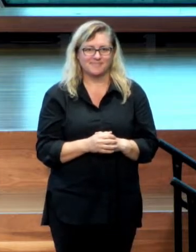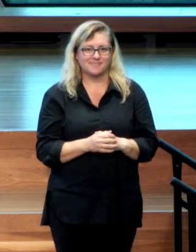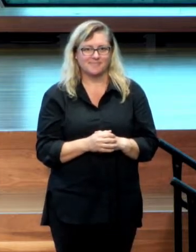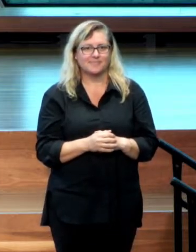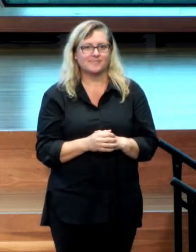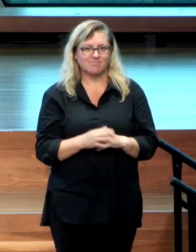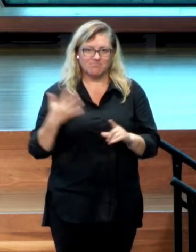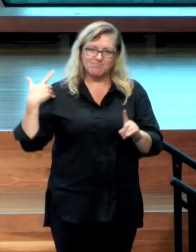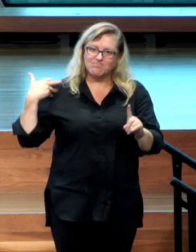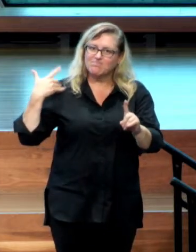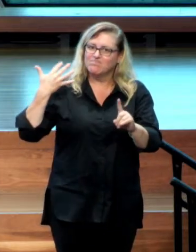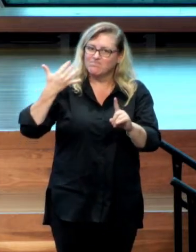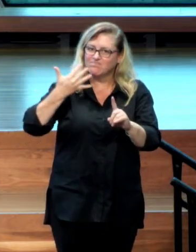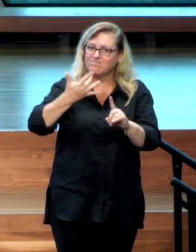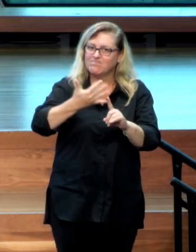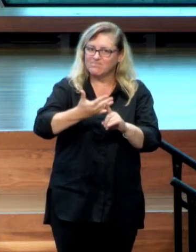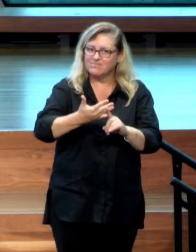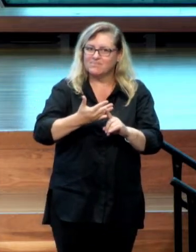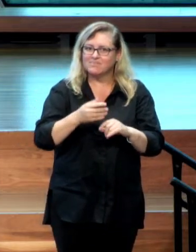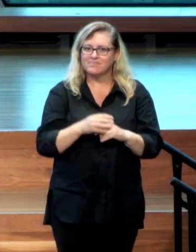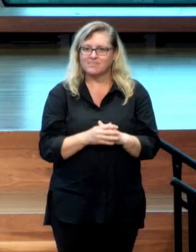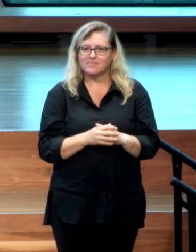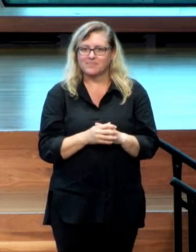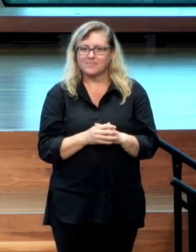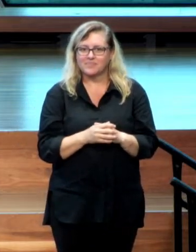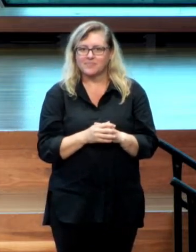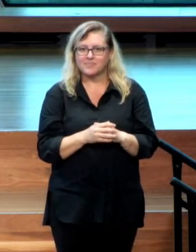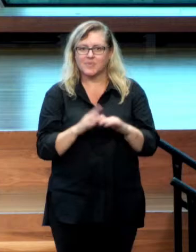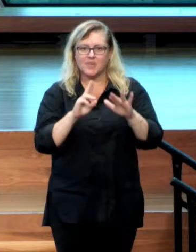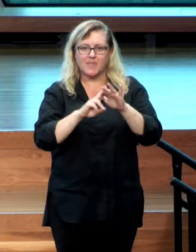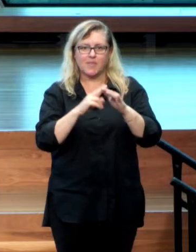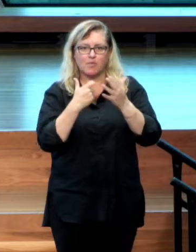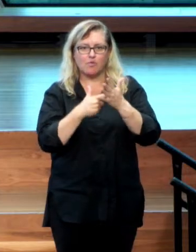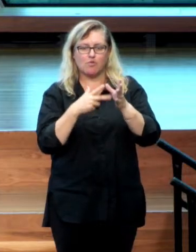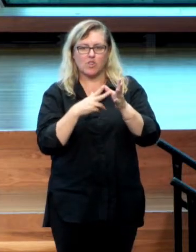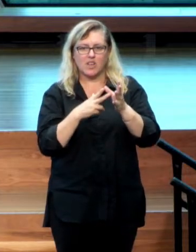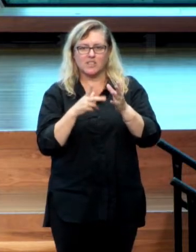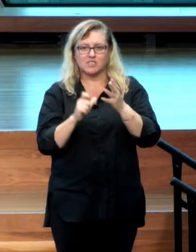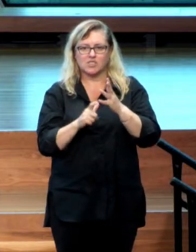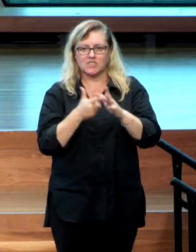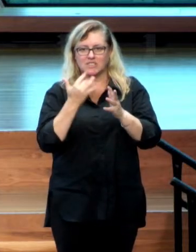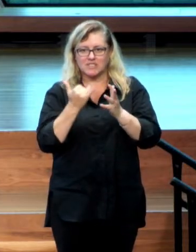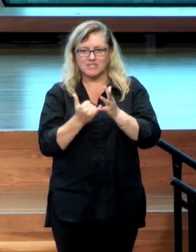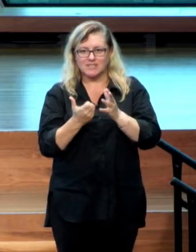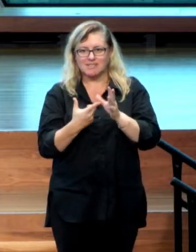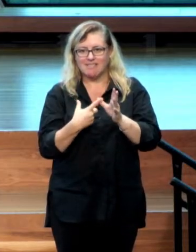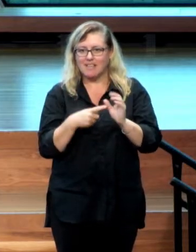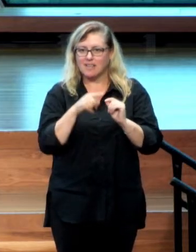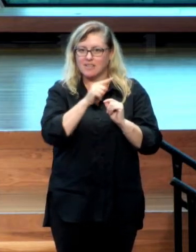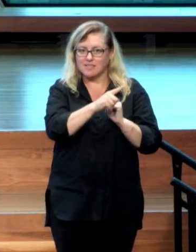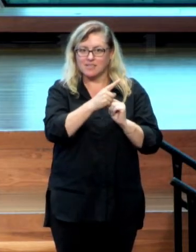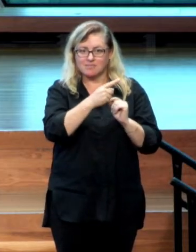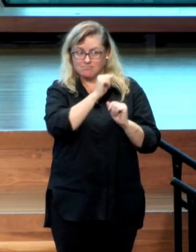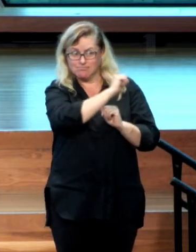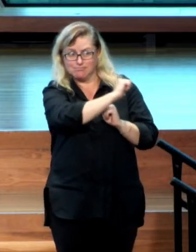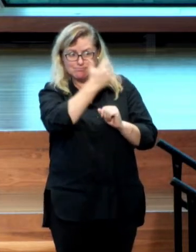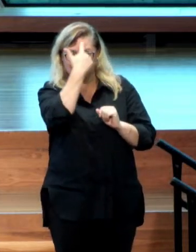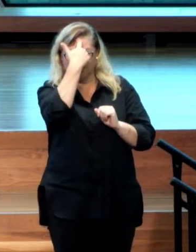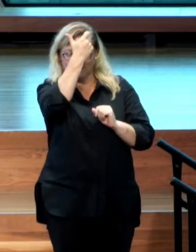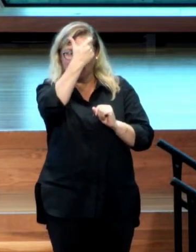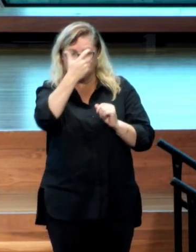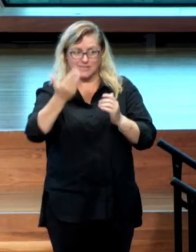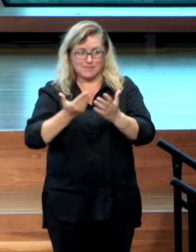over many years, to Francesca Tarquinio for suggesting that I submit